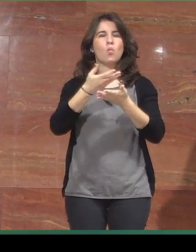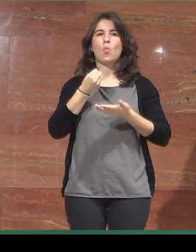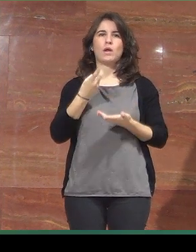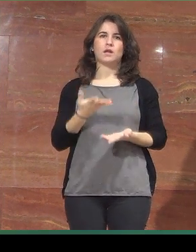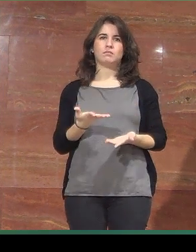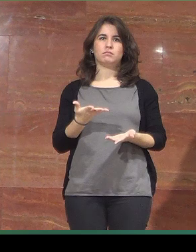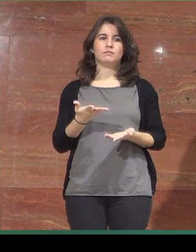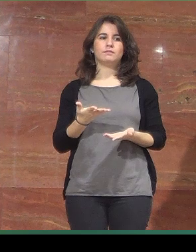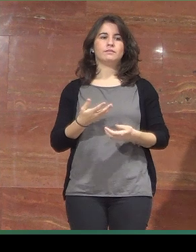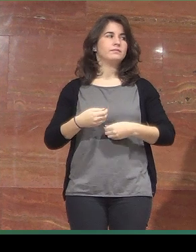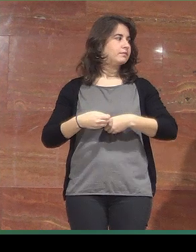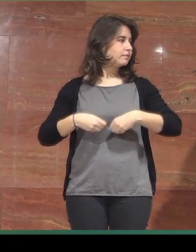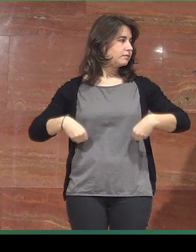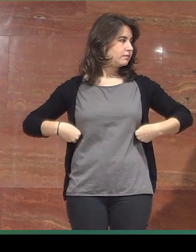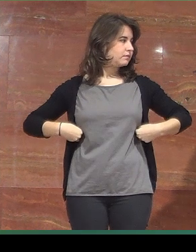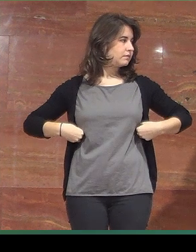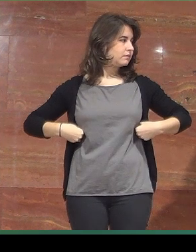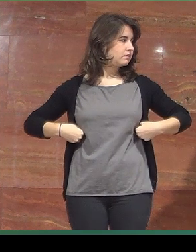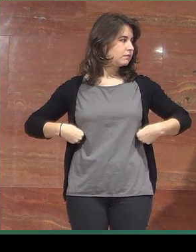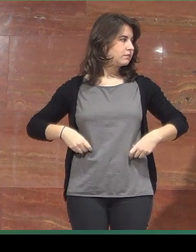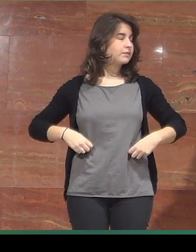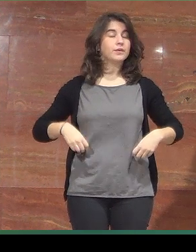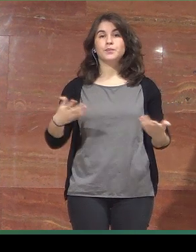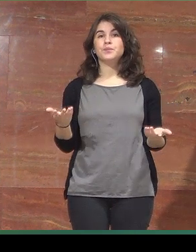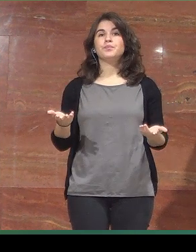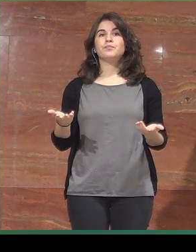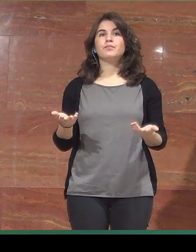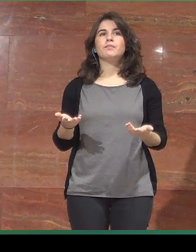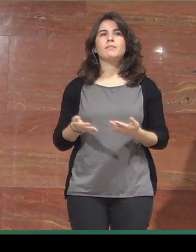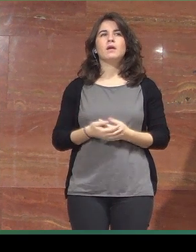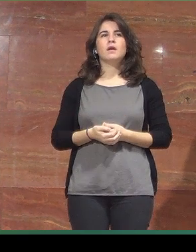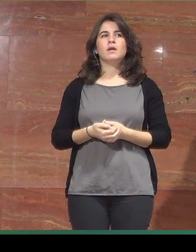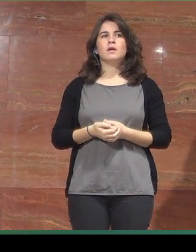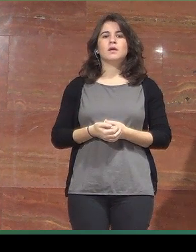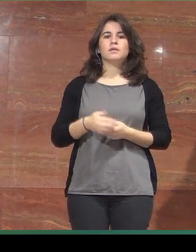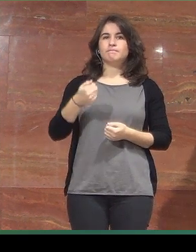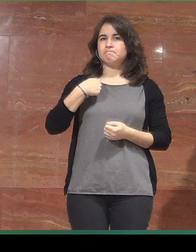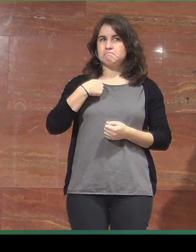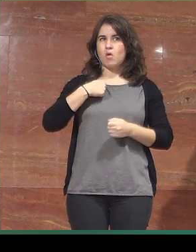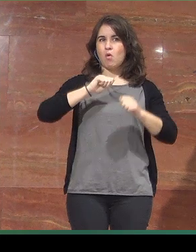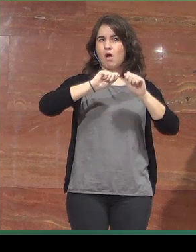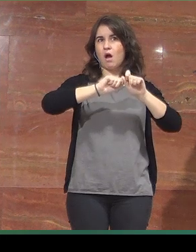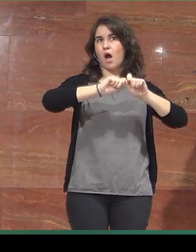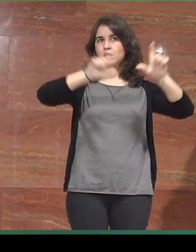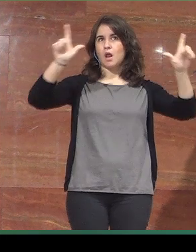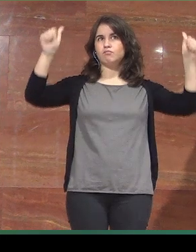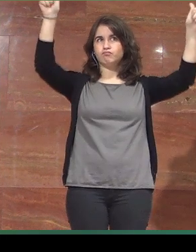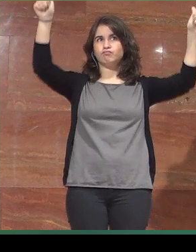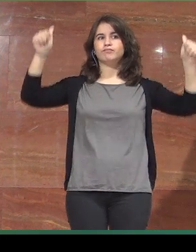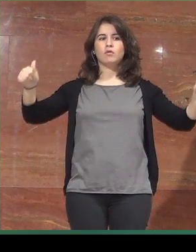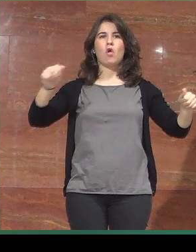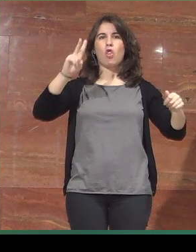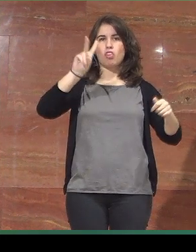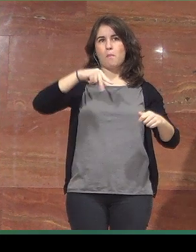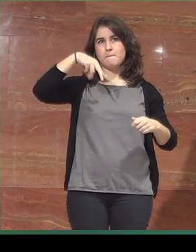The signs are about 2.4 meters tall and have a yellow banner at the top. And that